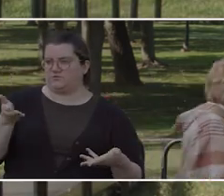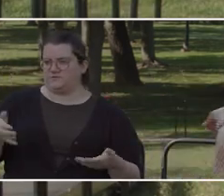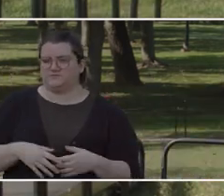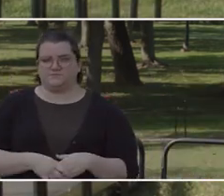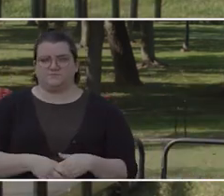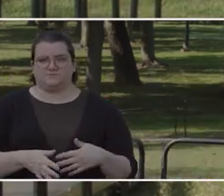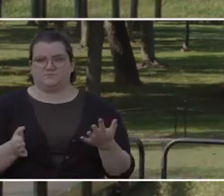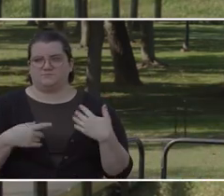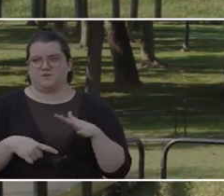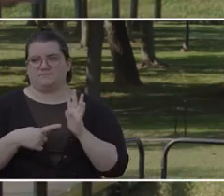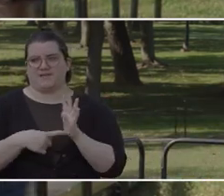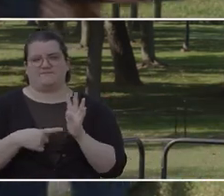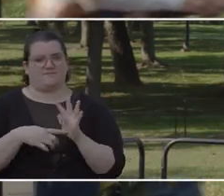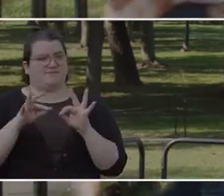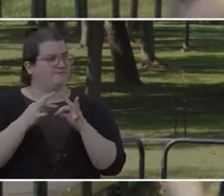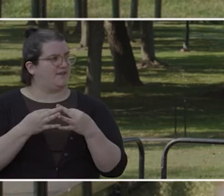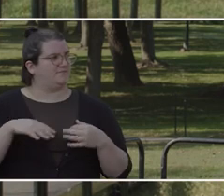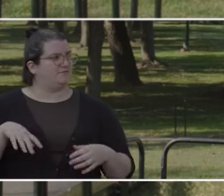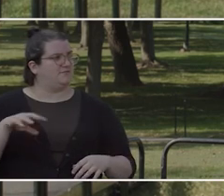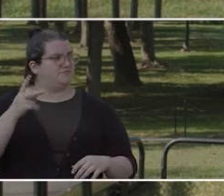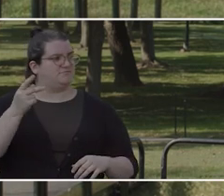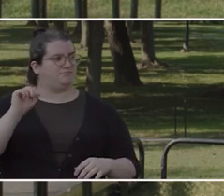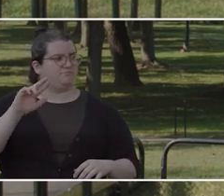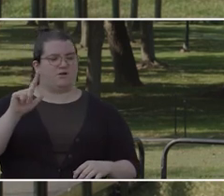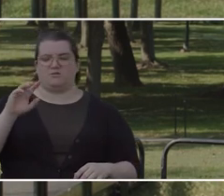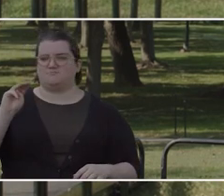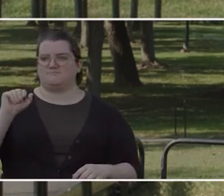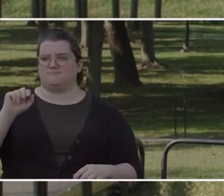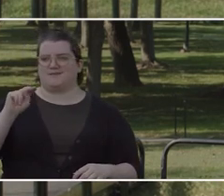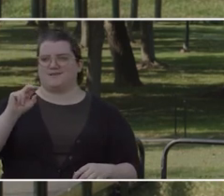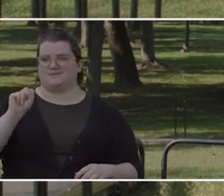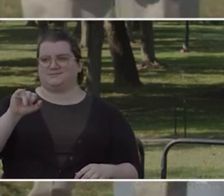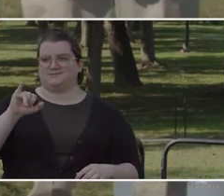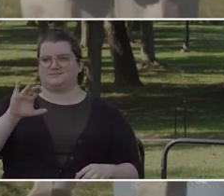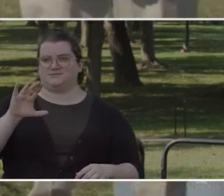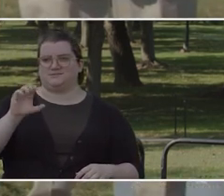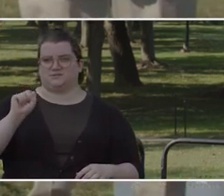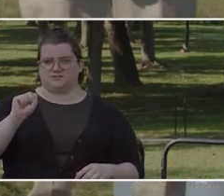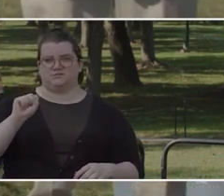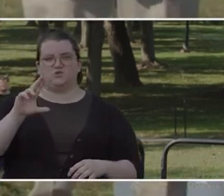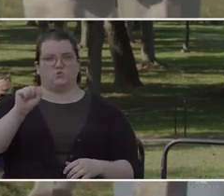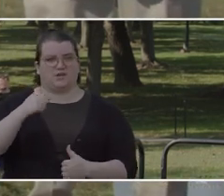On behalf of the family, Paul Menciscus, U.S. Army.